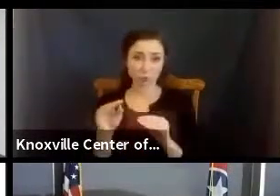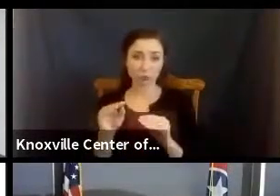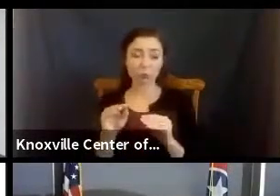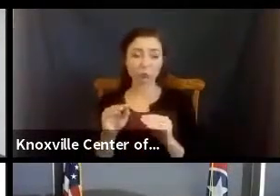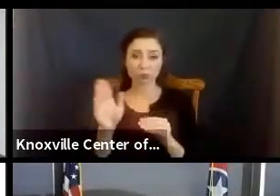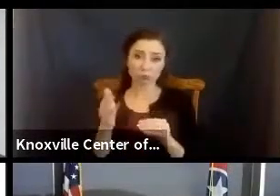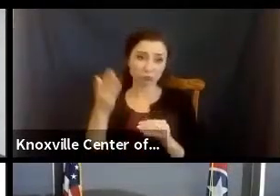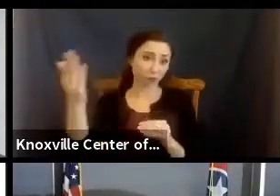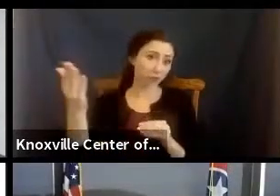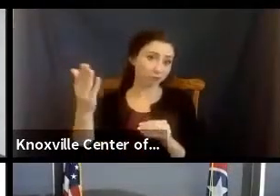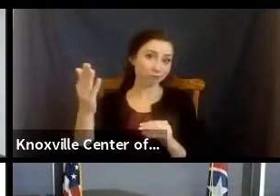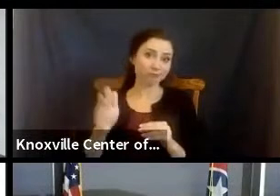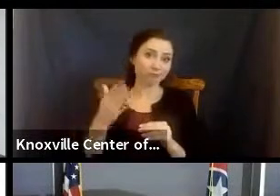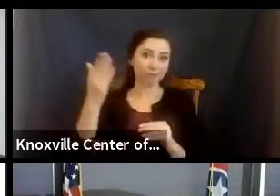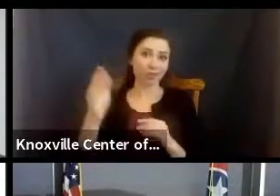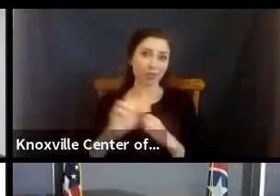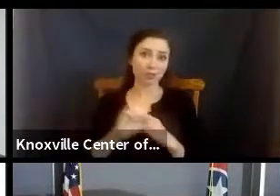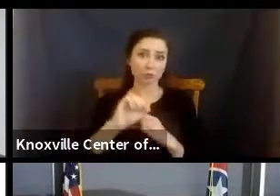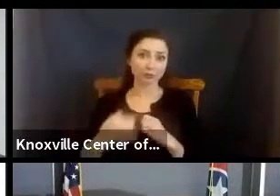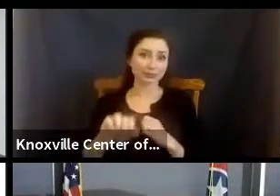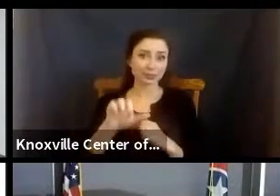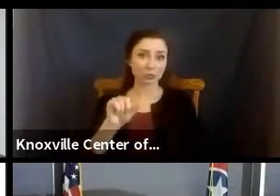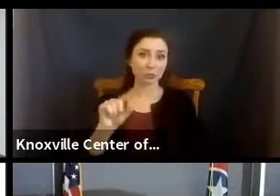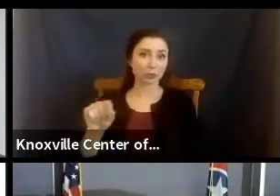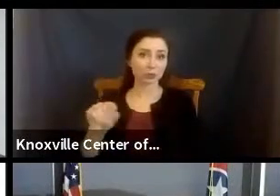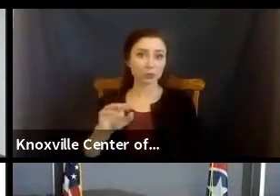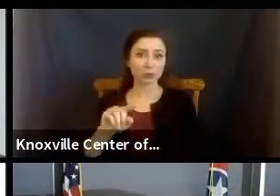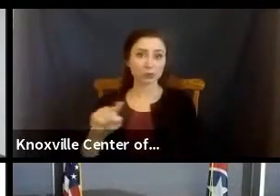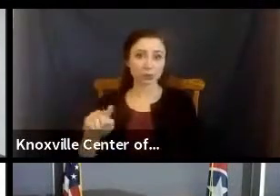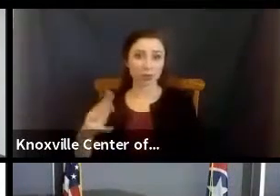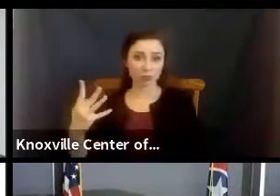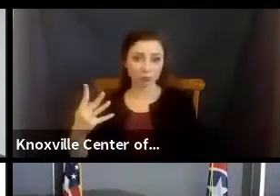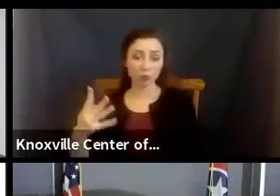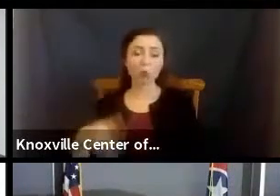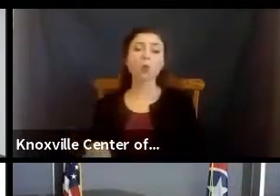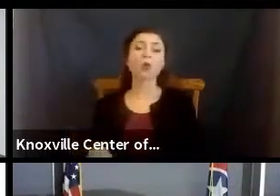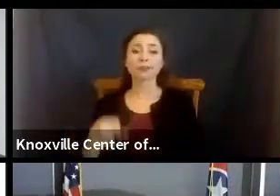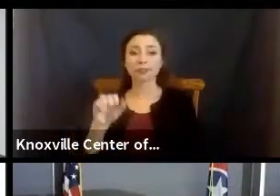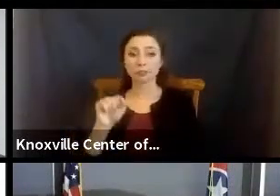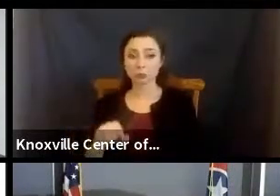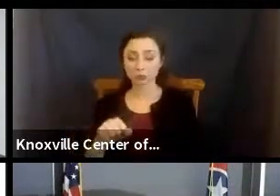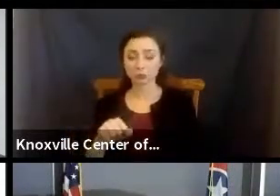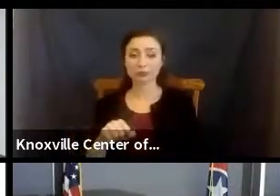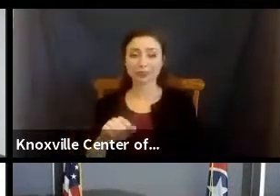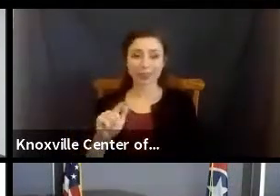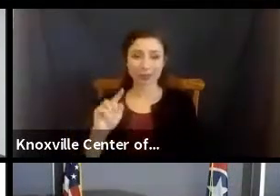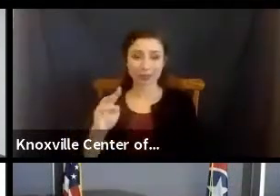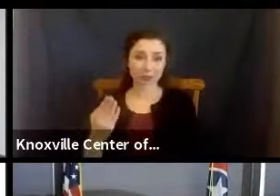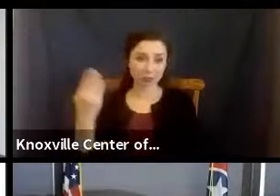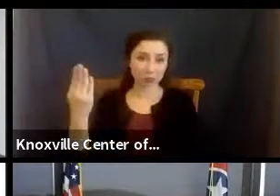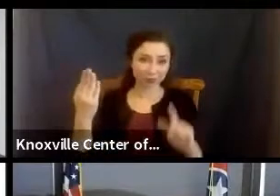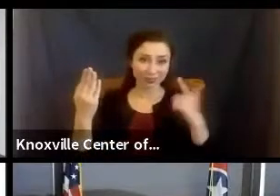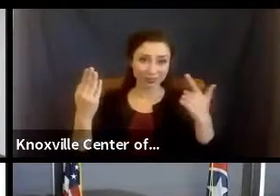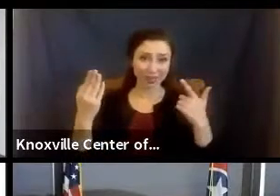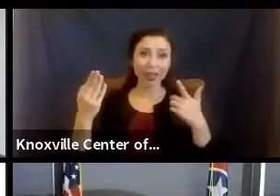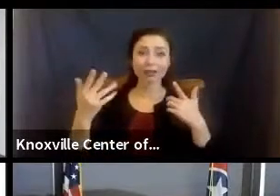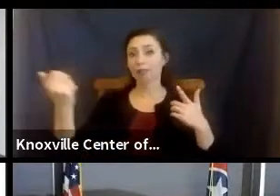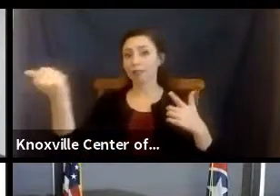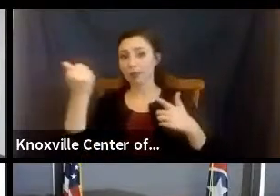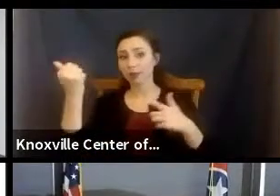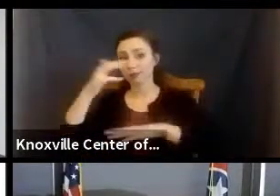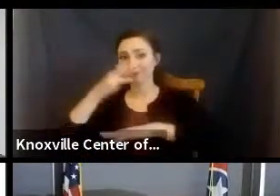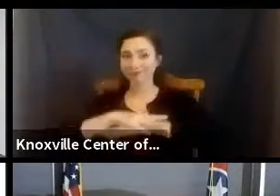extend 2020-4, you could move it, get a second, and then table it pending the further